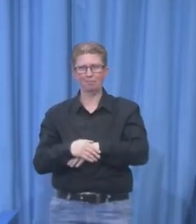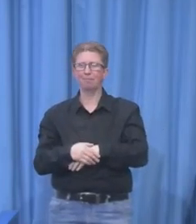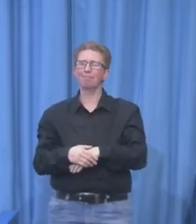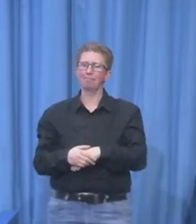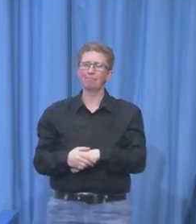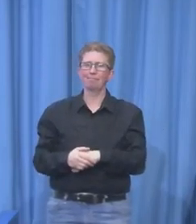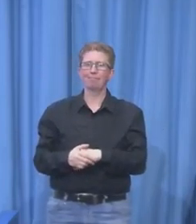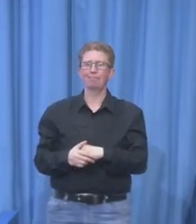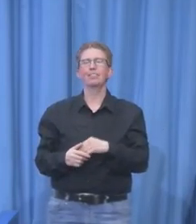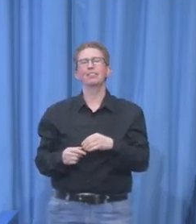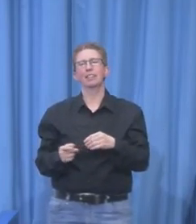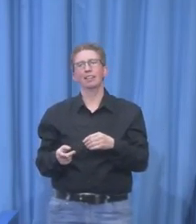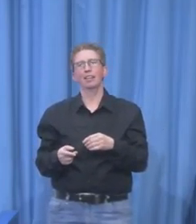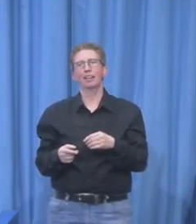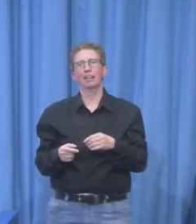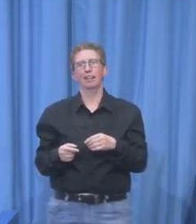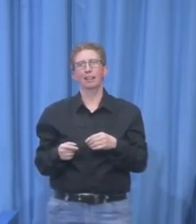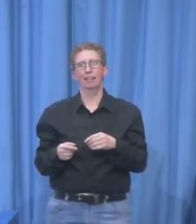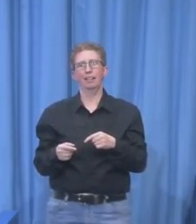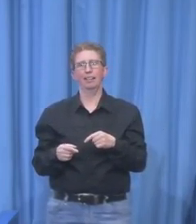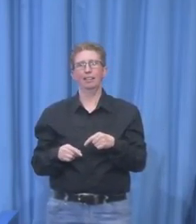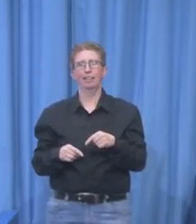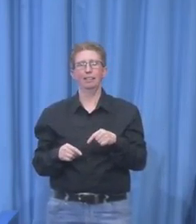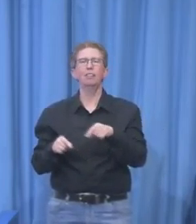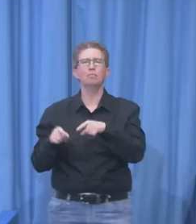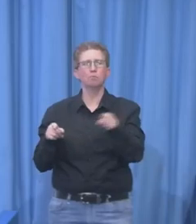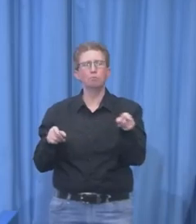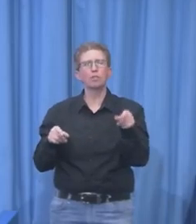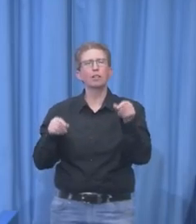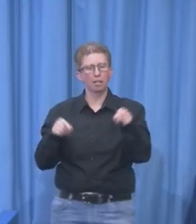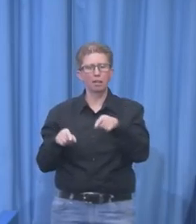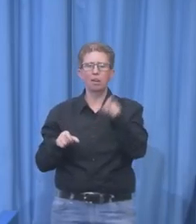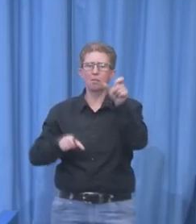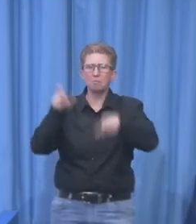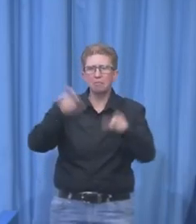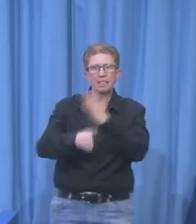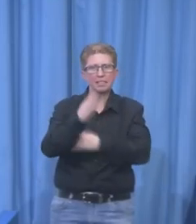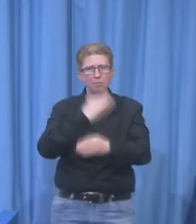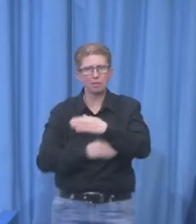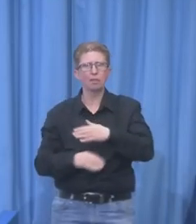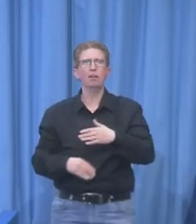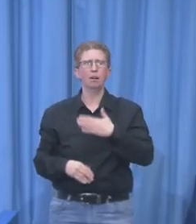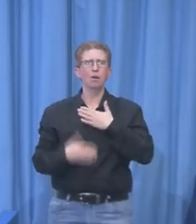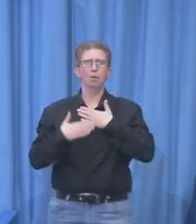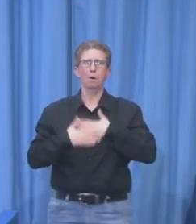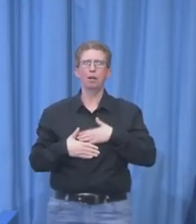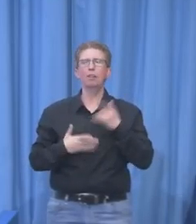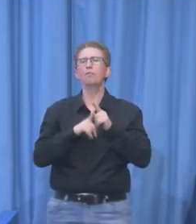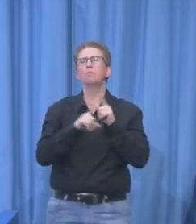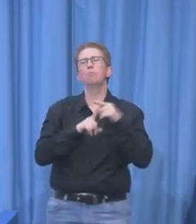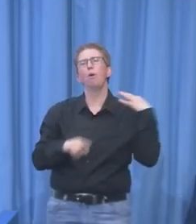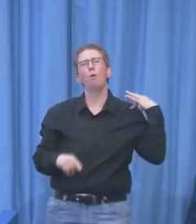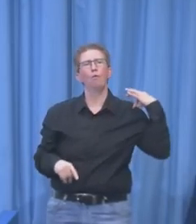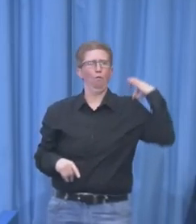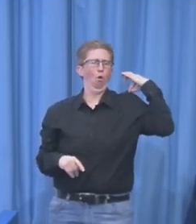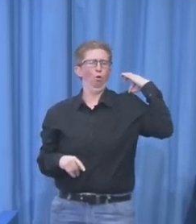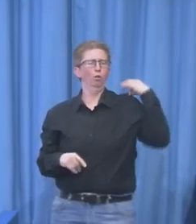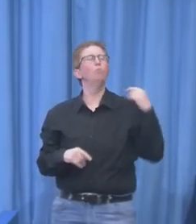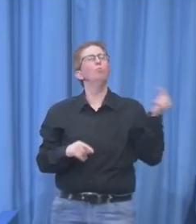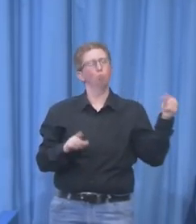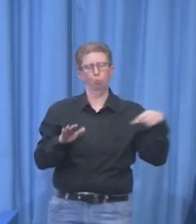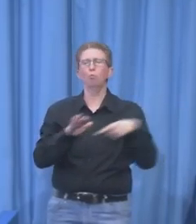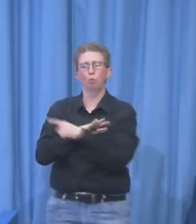of lifelong volunteers. And so we recognize that people with disabilities have much more to contribute, that they